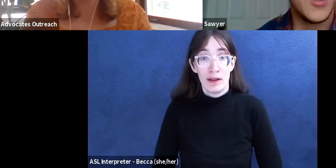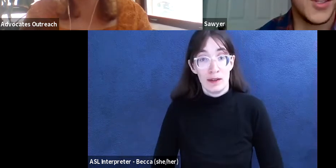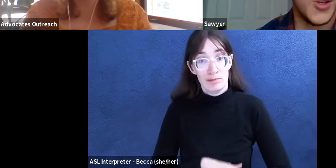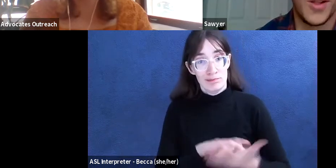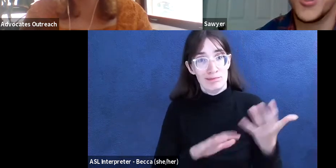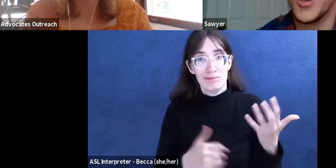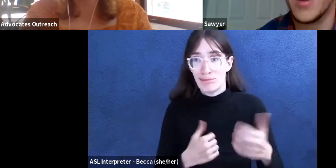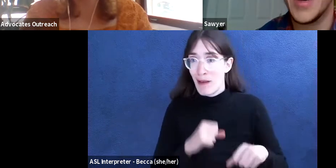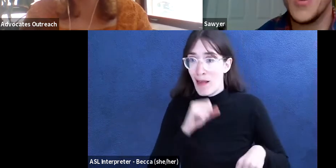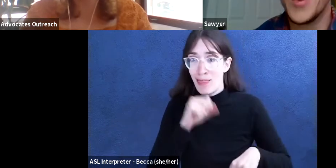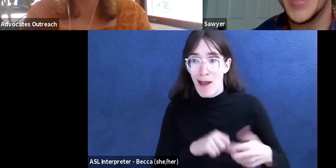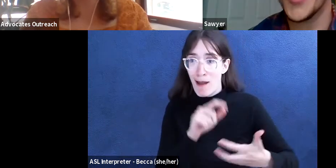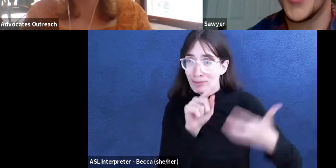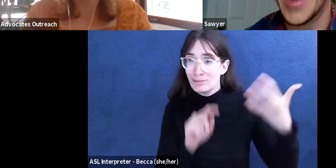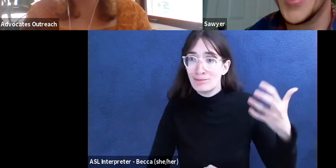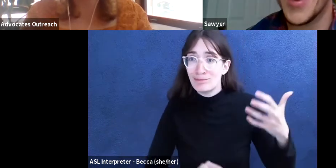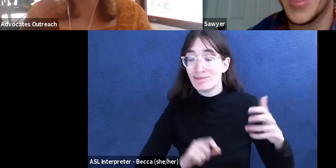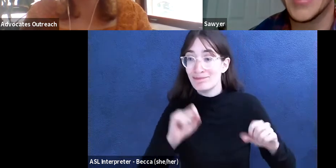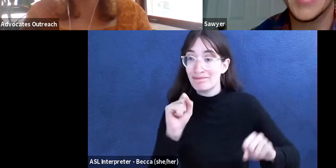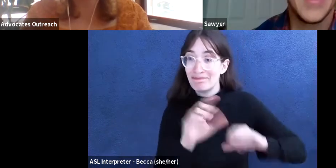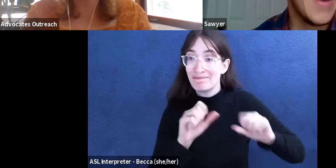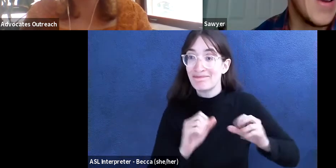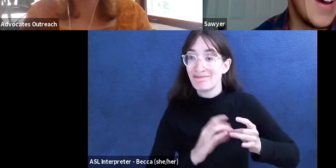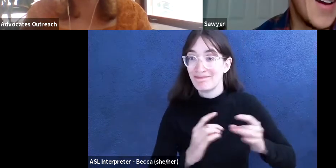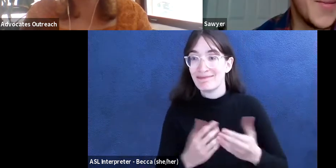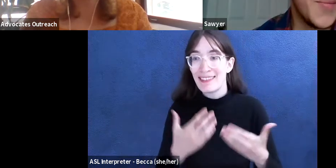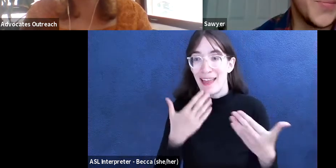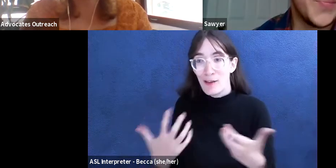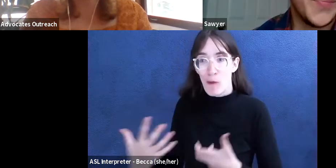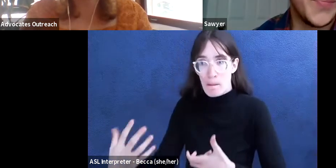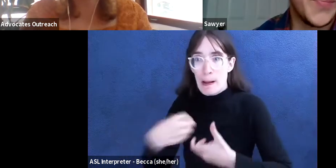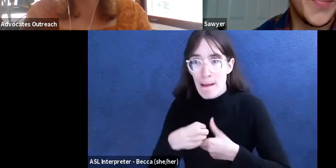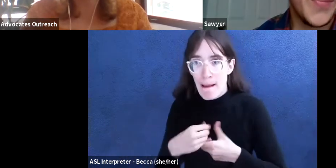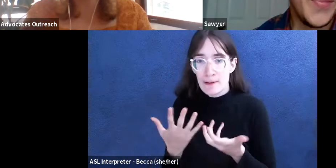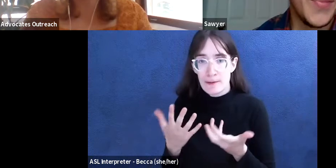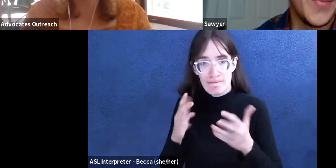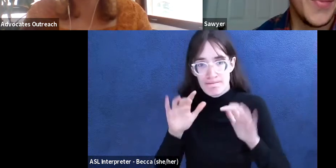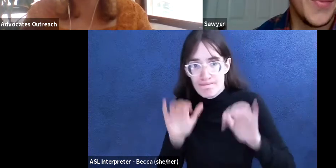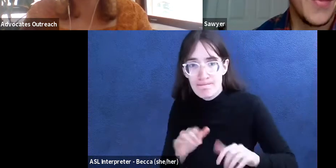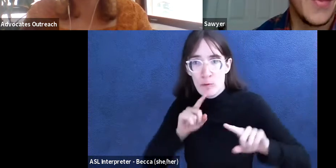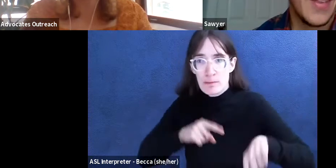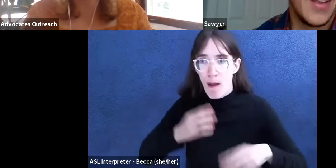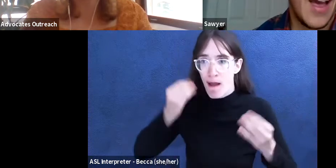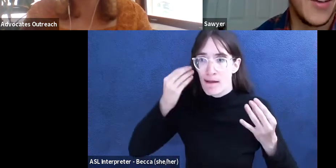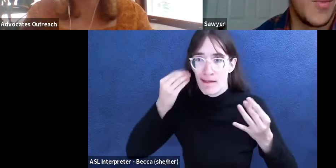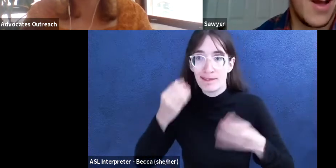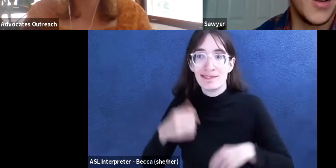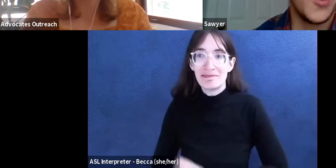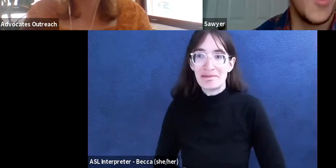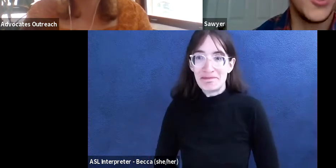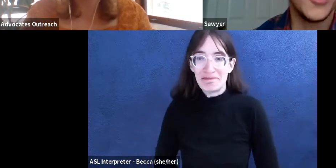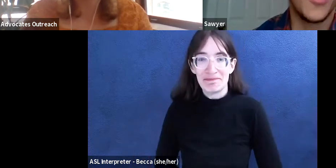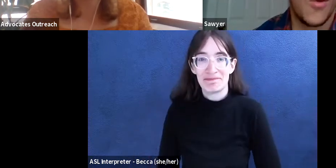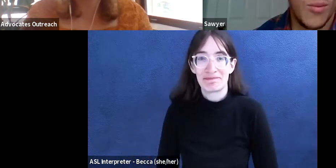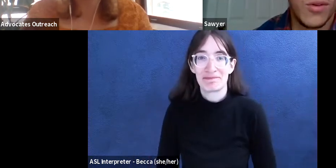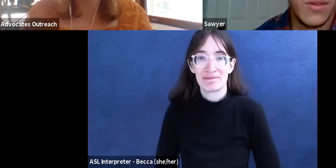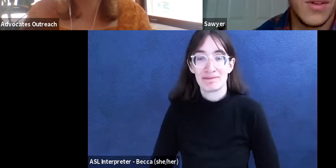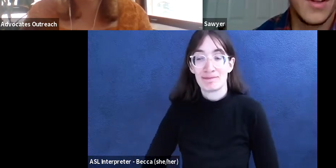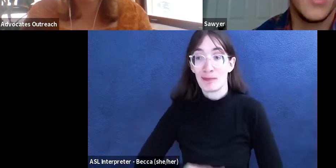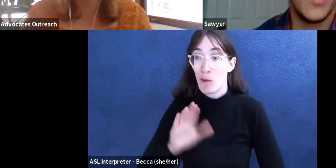like how the messages that we got and how those have shaped us is like